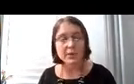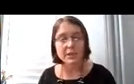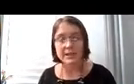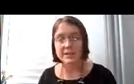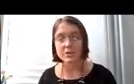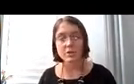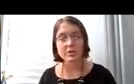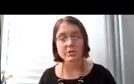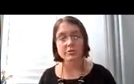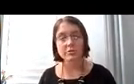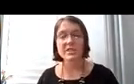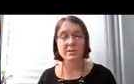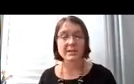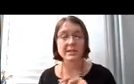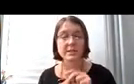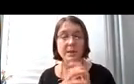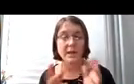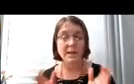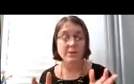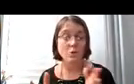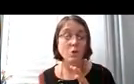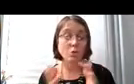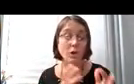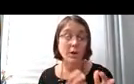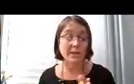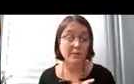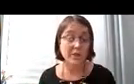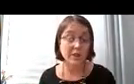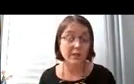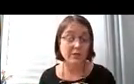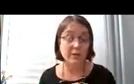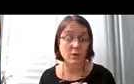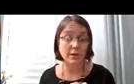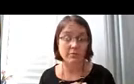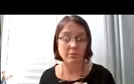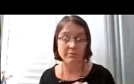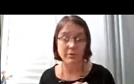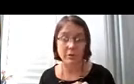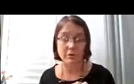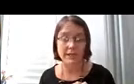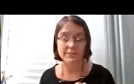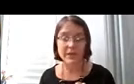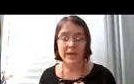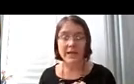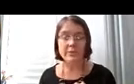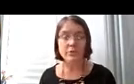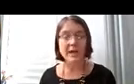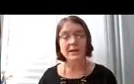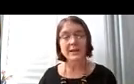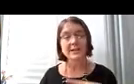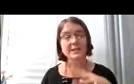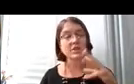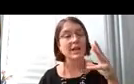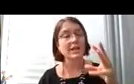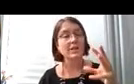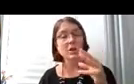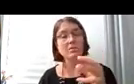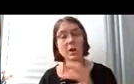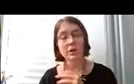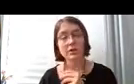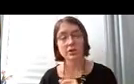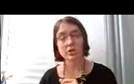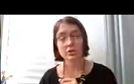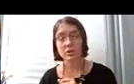At this point in the lesson, you'll ask the group to split into pairs or work individually if they're working remotely. And you'll allocate a